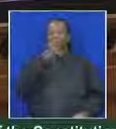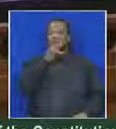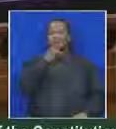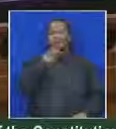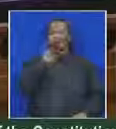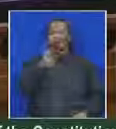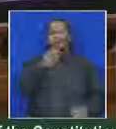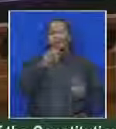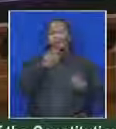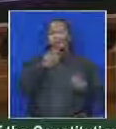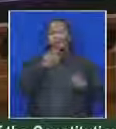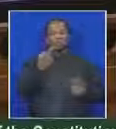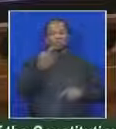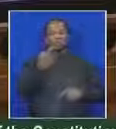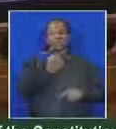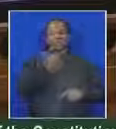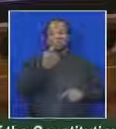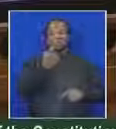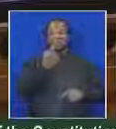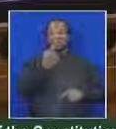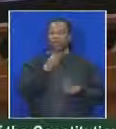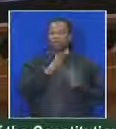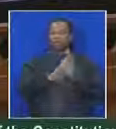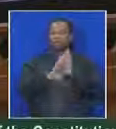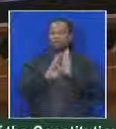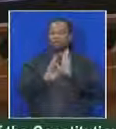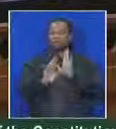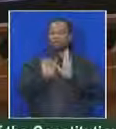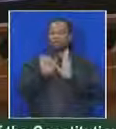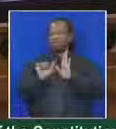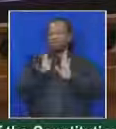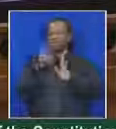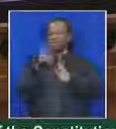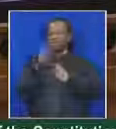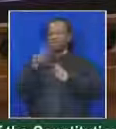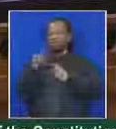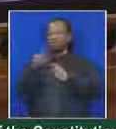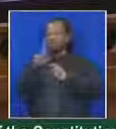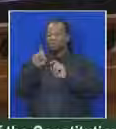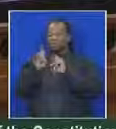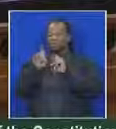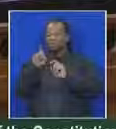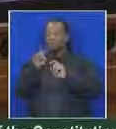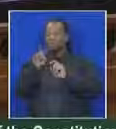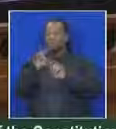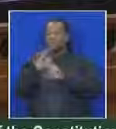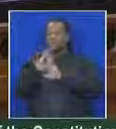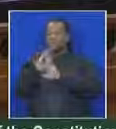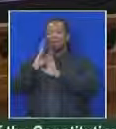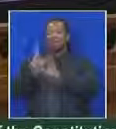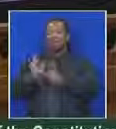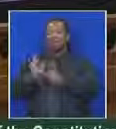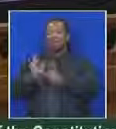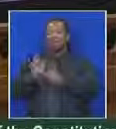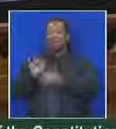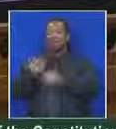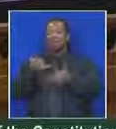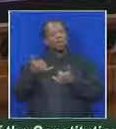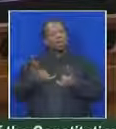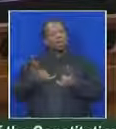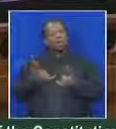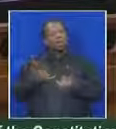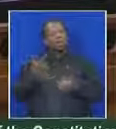side of the story by the public protector. We now know with evidence in our hands that this